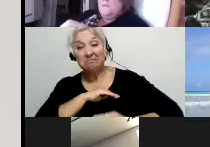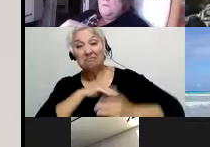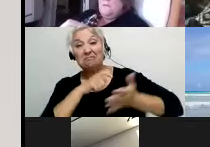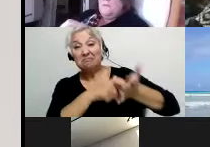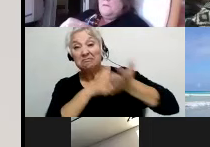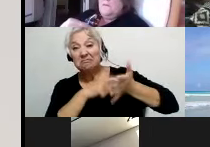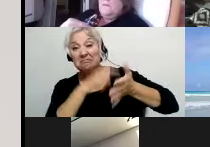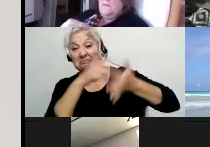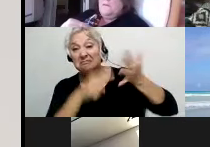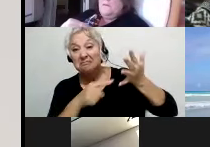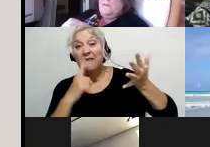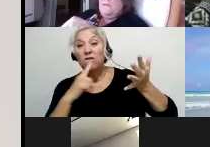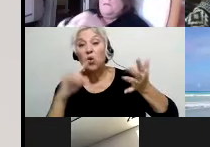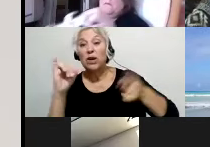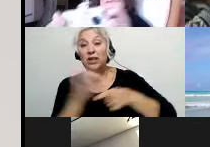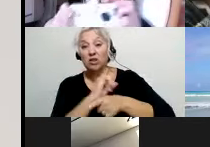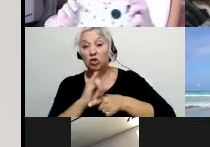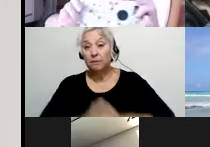an internship.